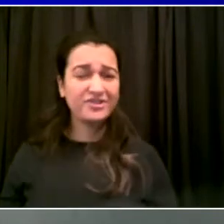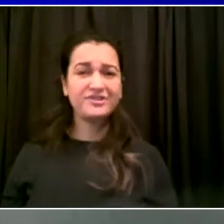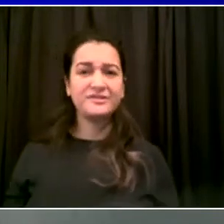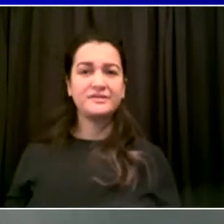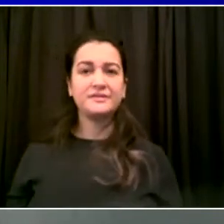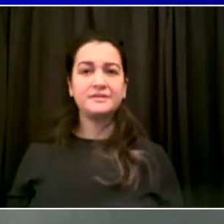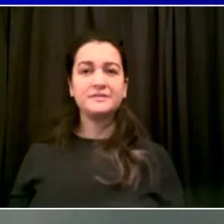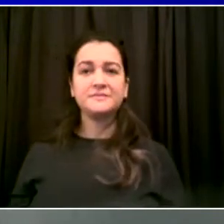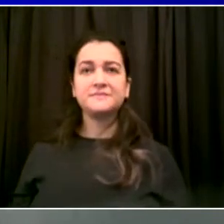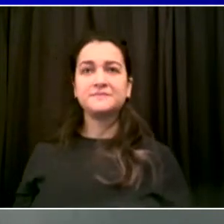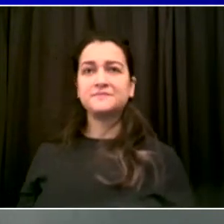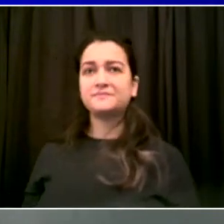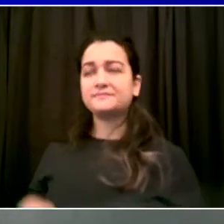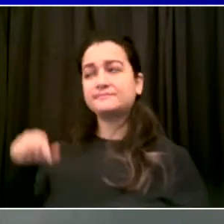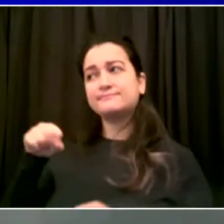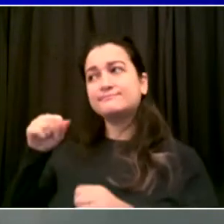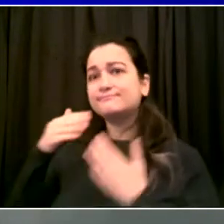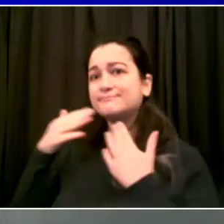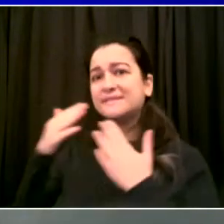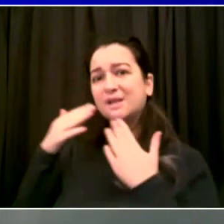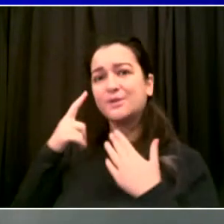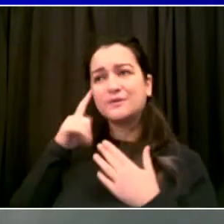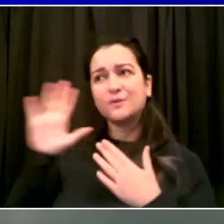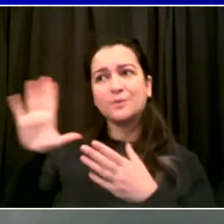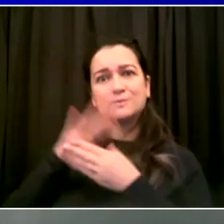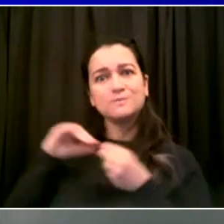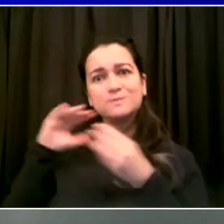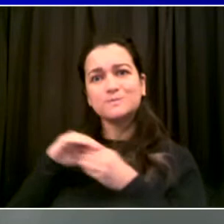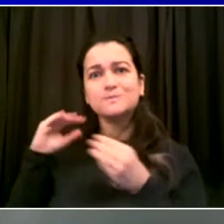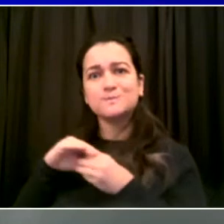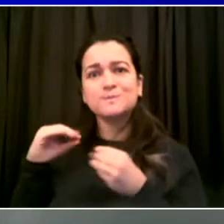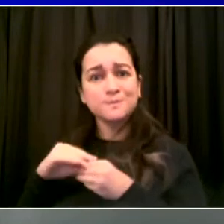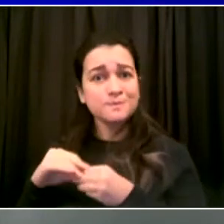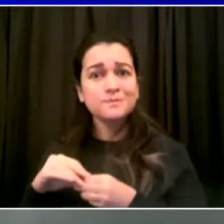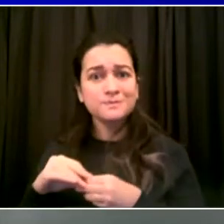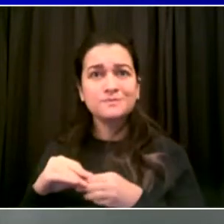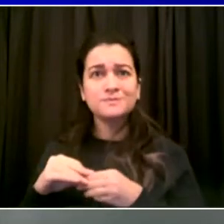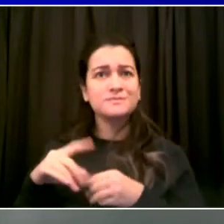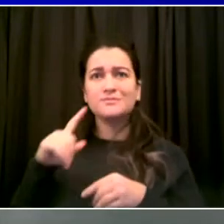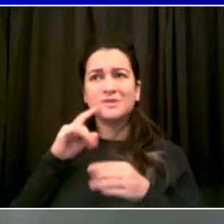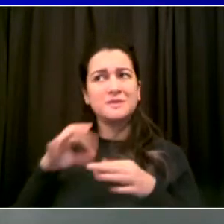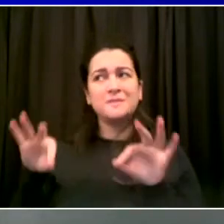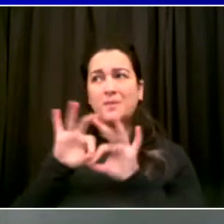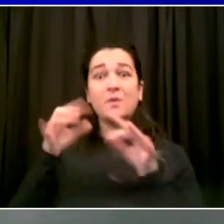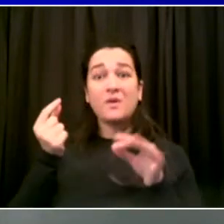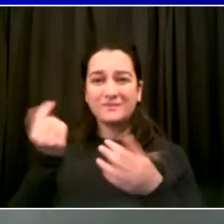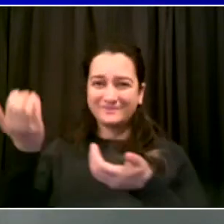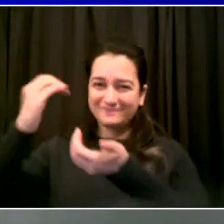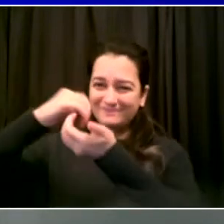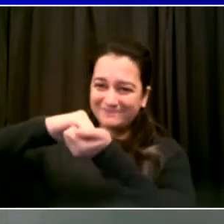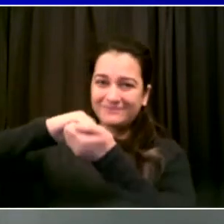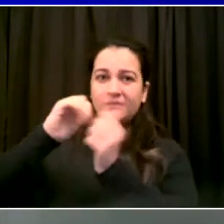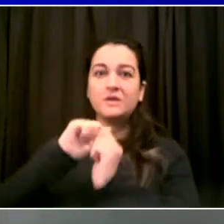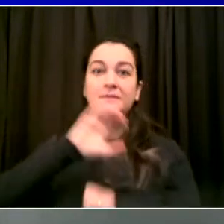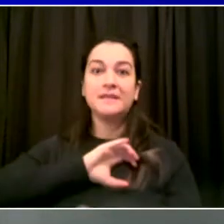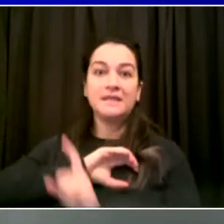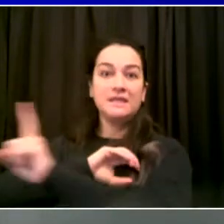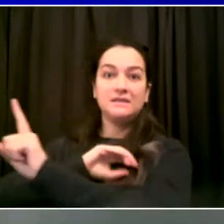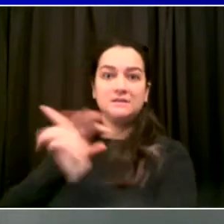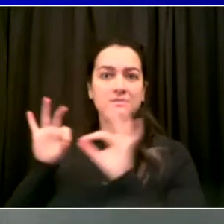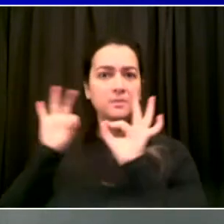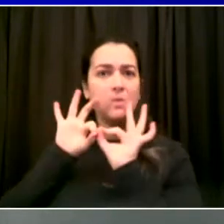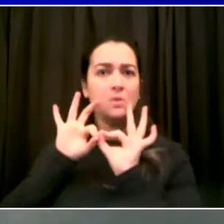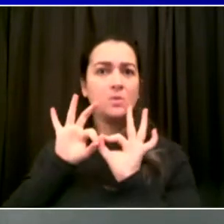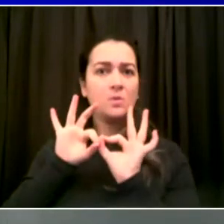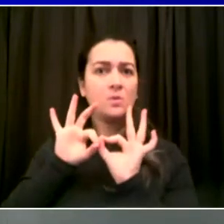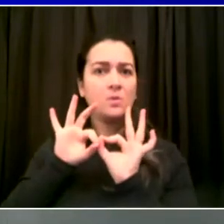officers, and the most important part is the way you're engaging the community and listening and showing people that whatever they're seeing and feeling, it will be